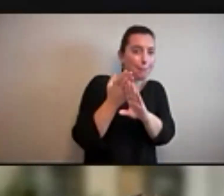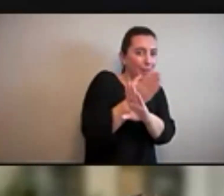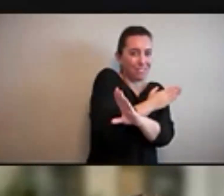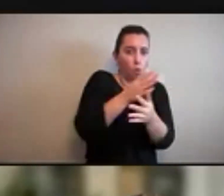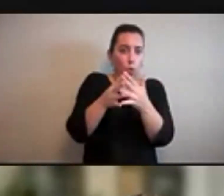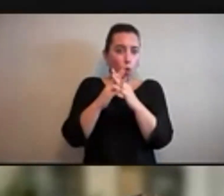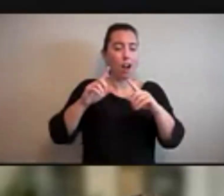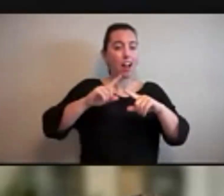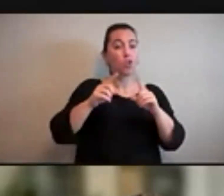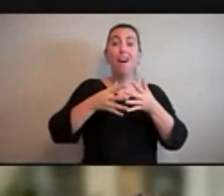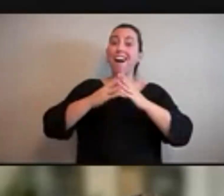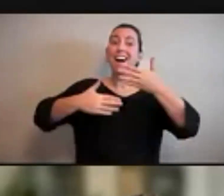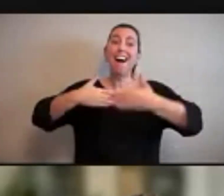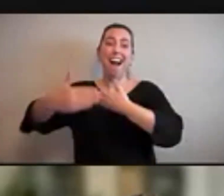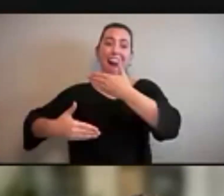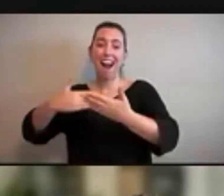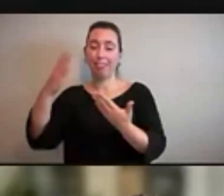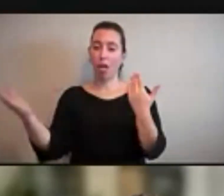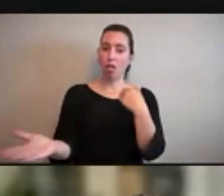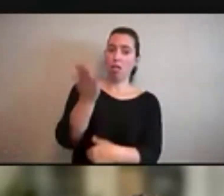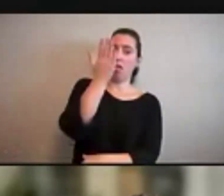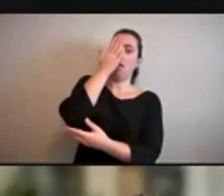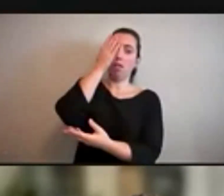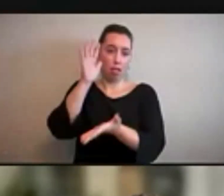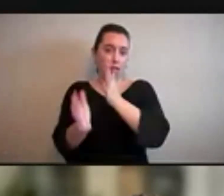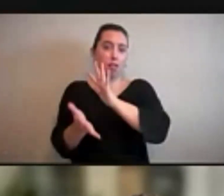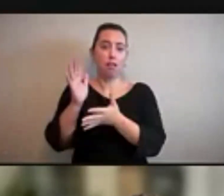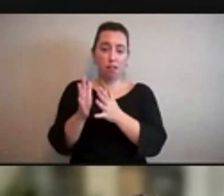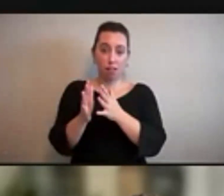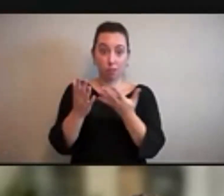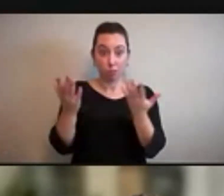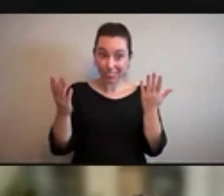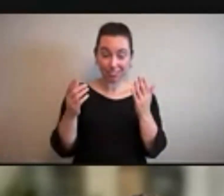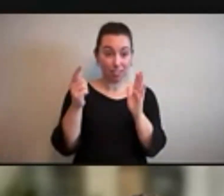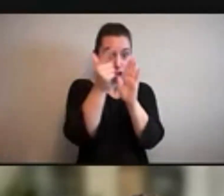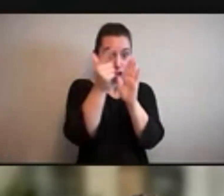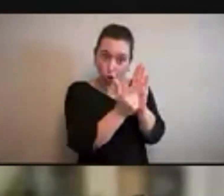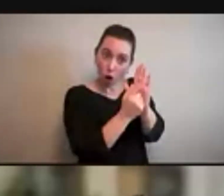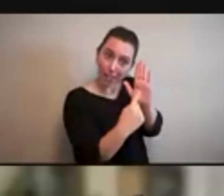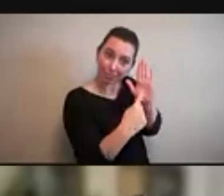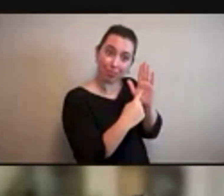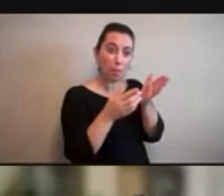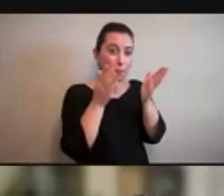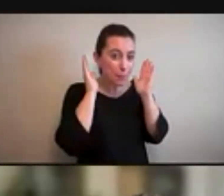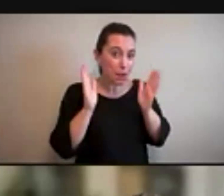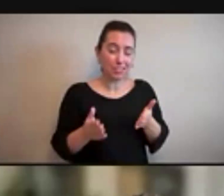rework. Yeah, then you come because legally they will have to fix them if they exist.